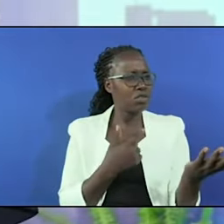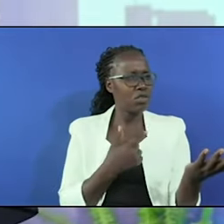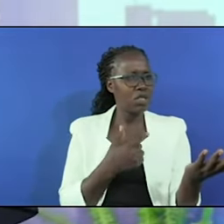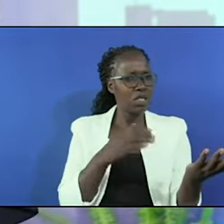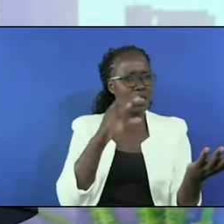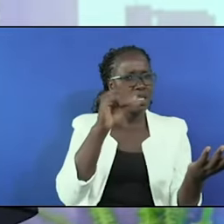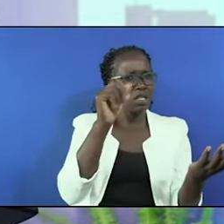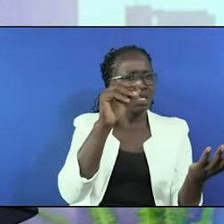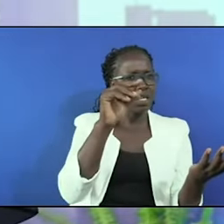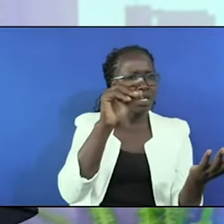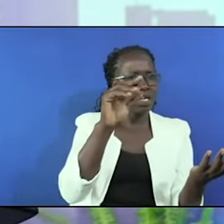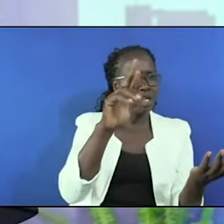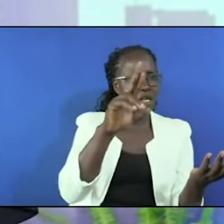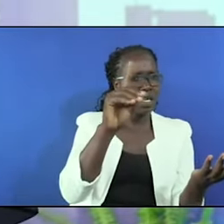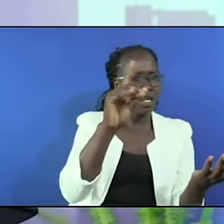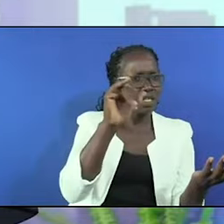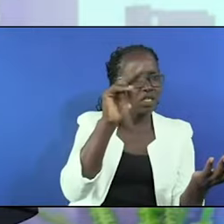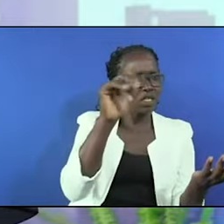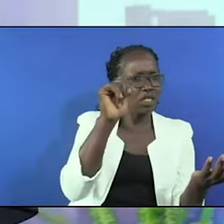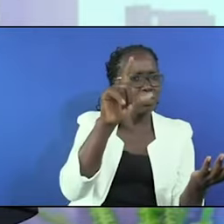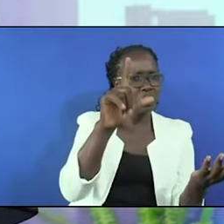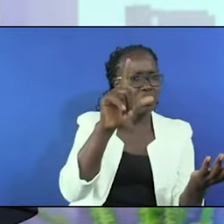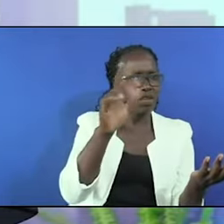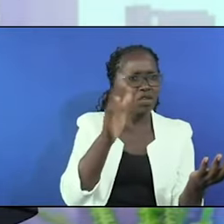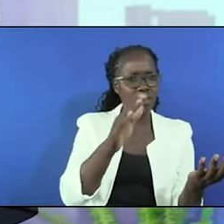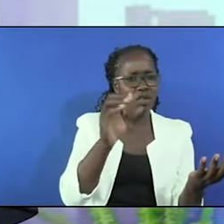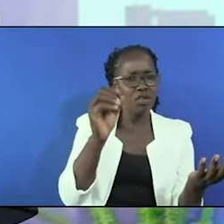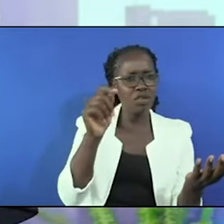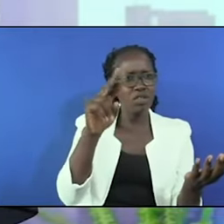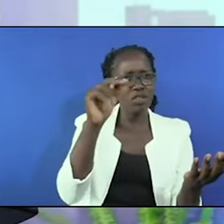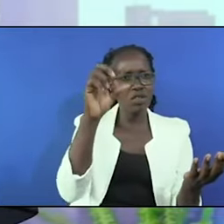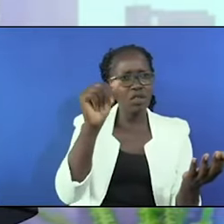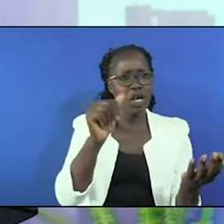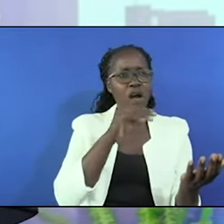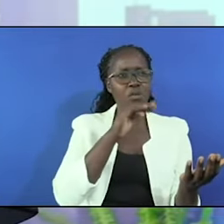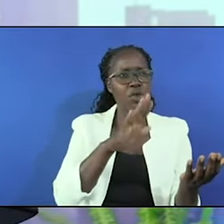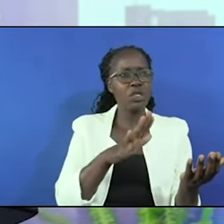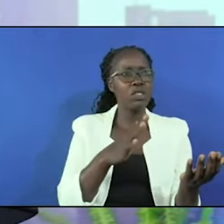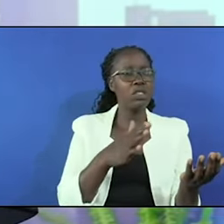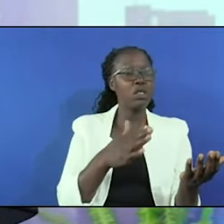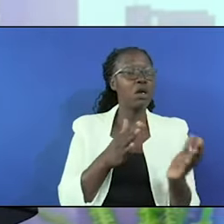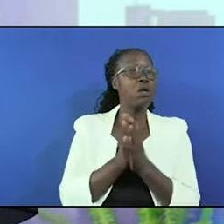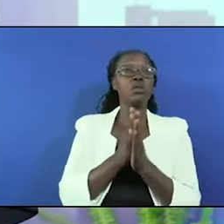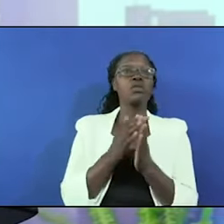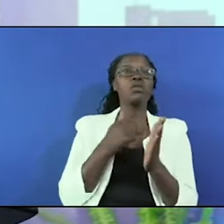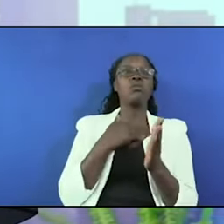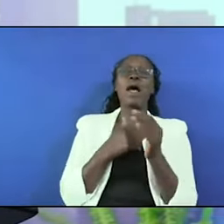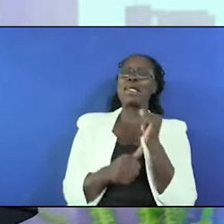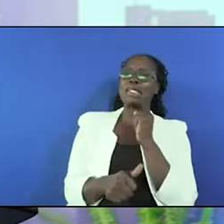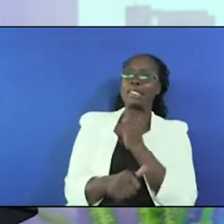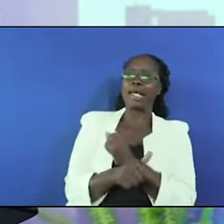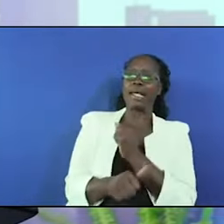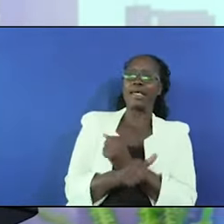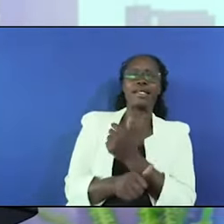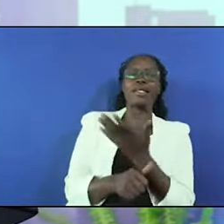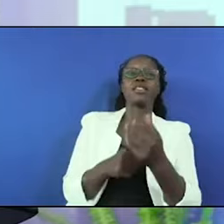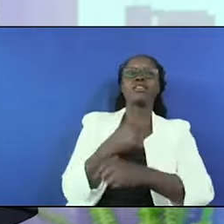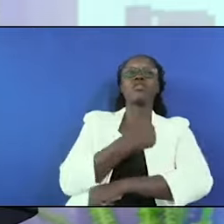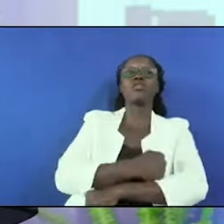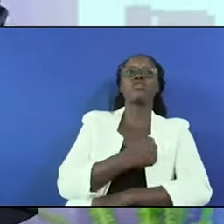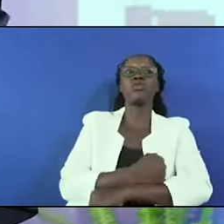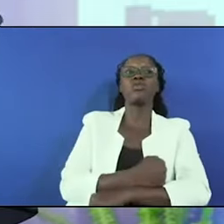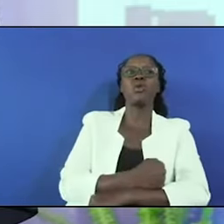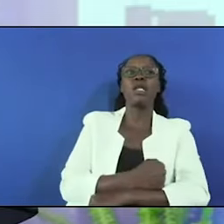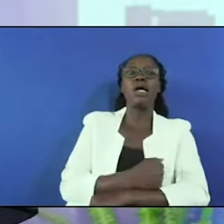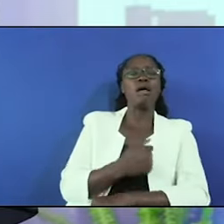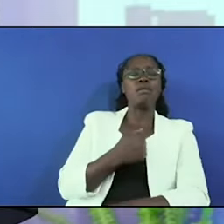Otunga, boys, they knew my story. I was dangerous. Dangerous. In